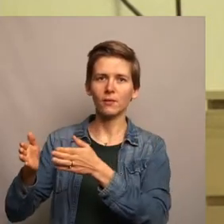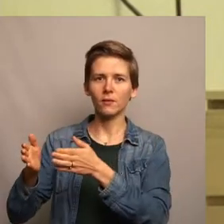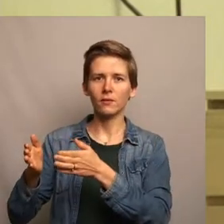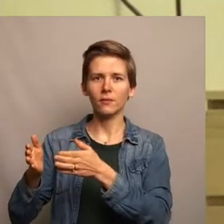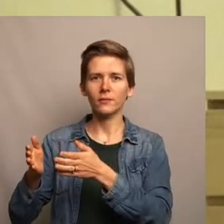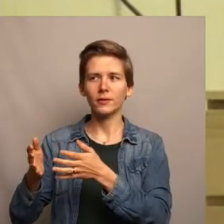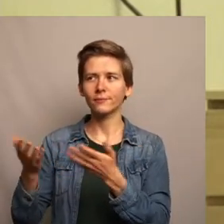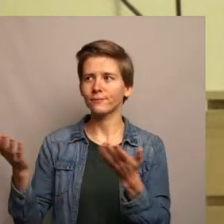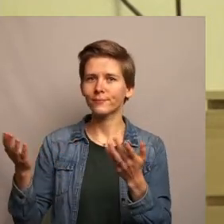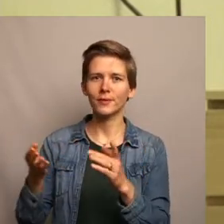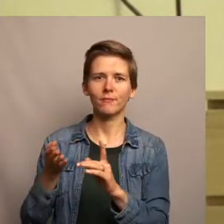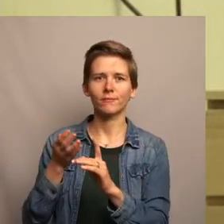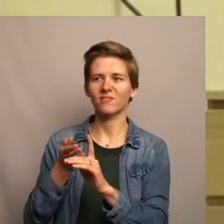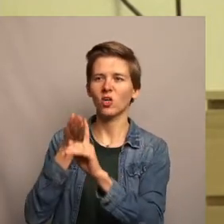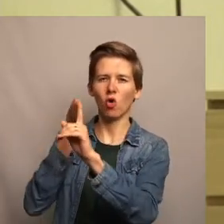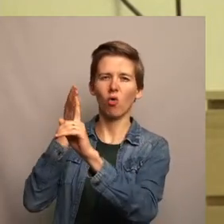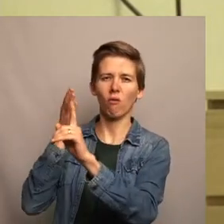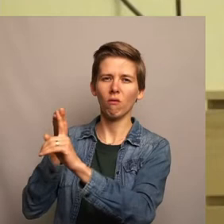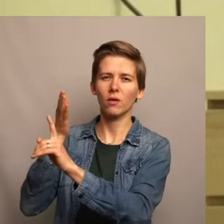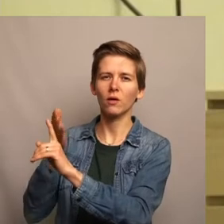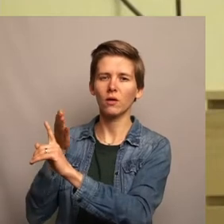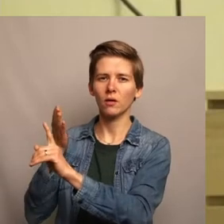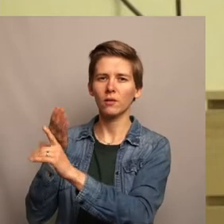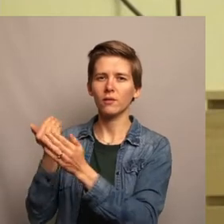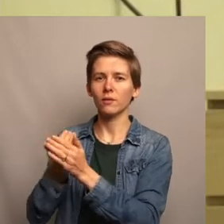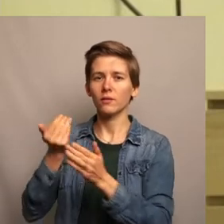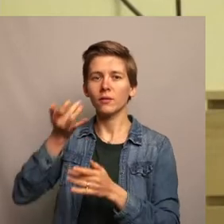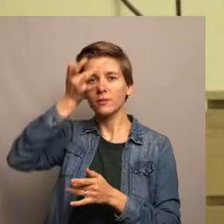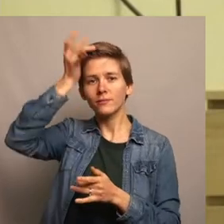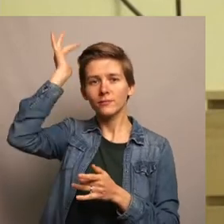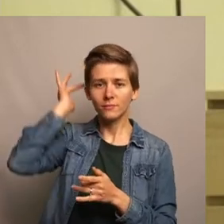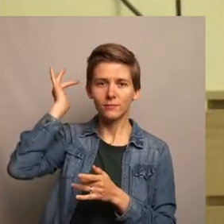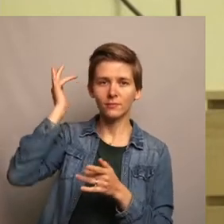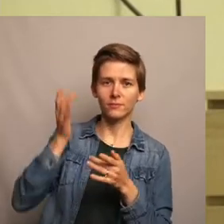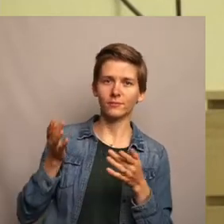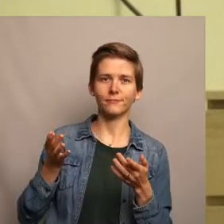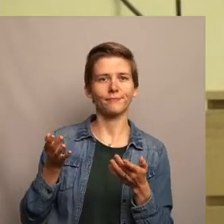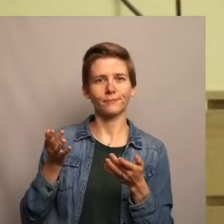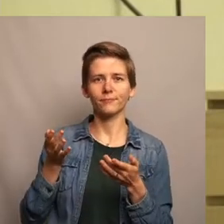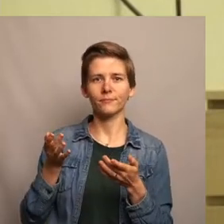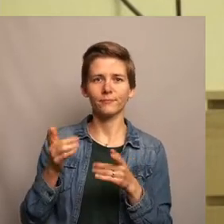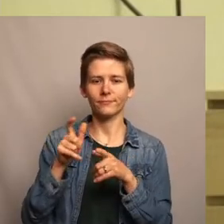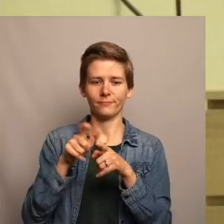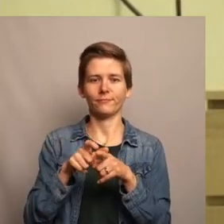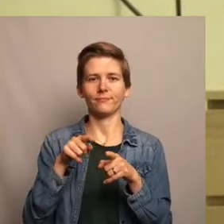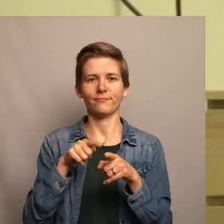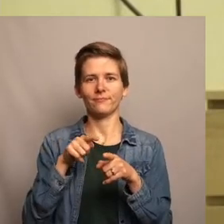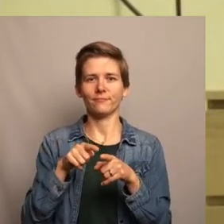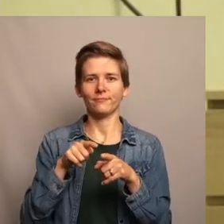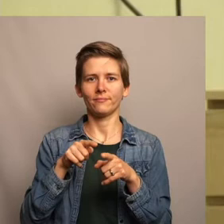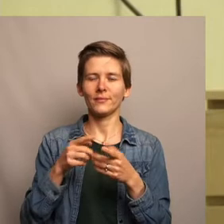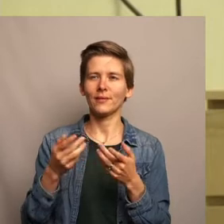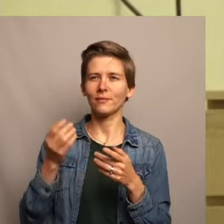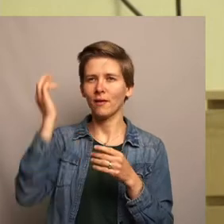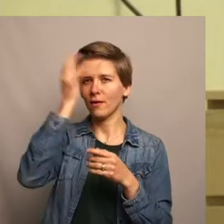site to target, because queerness, as we understand it in the Western sense, seems to emerge from a very secular way of